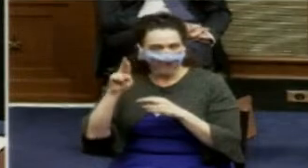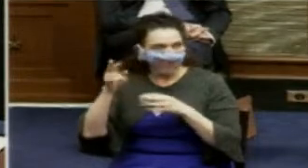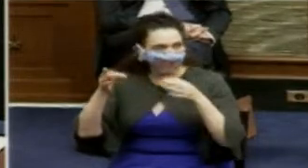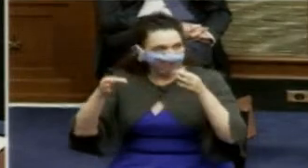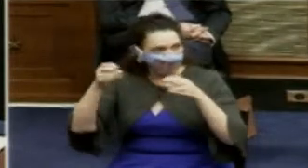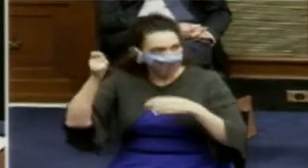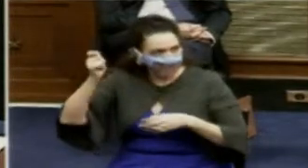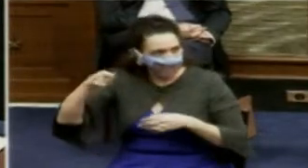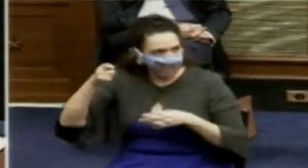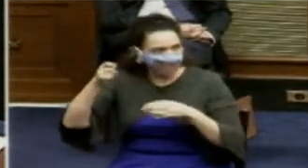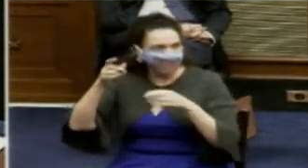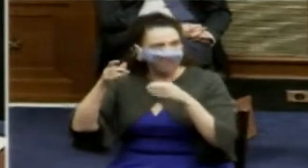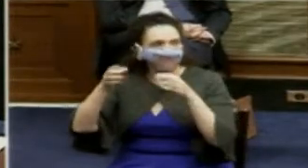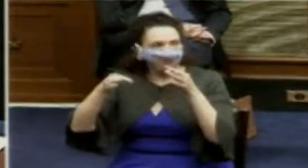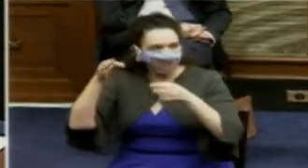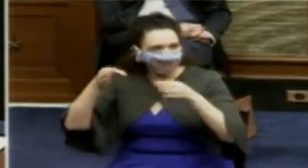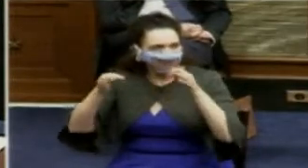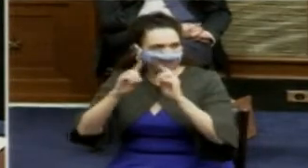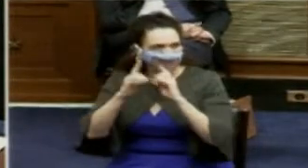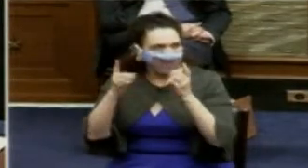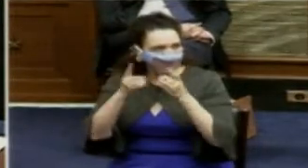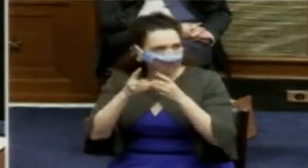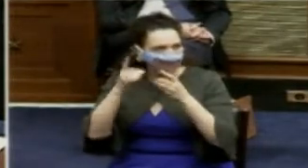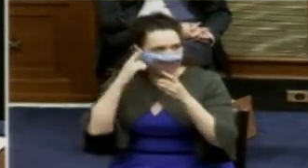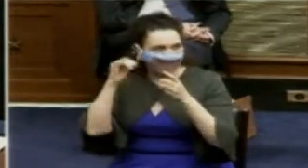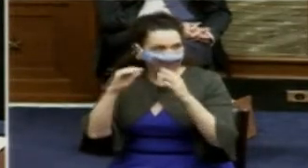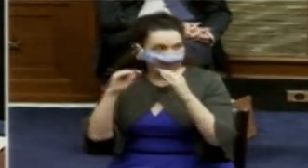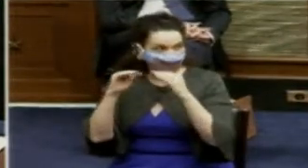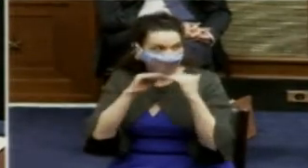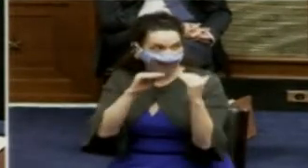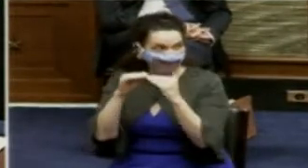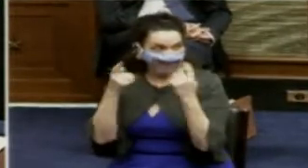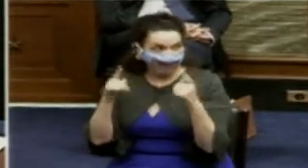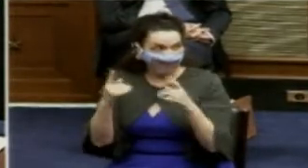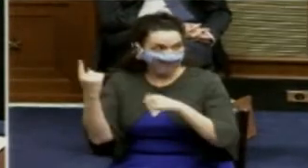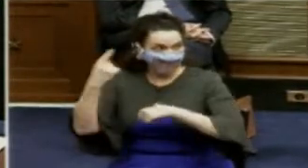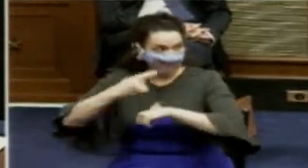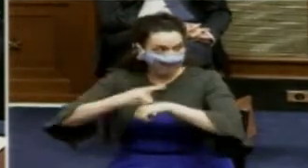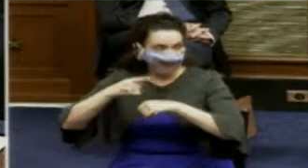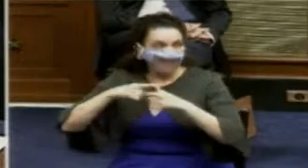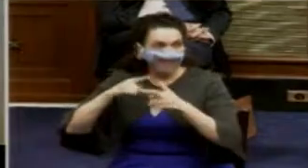change is through a constitutional amendment.